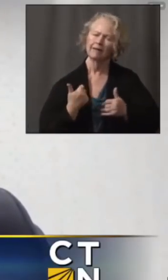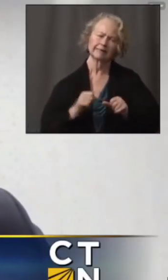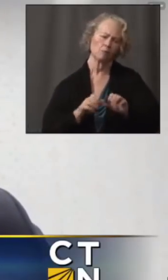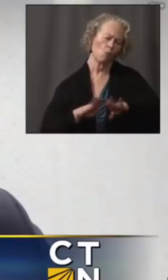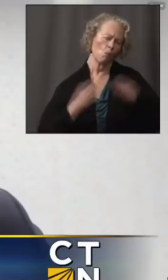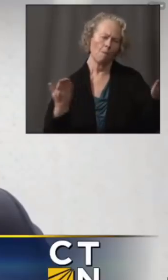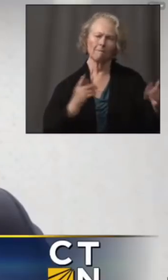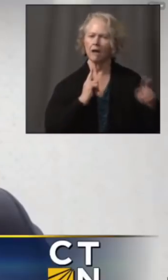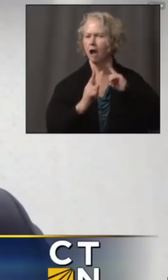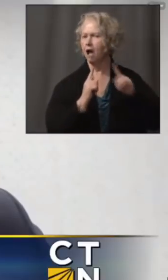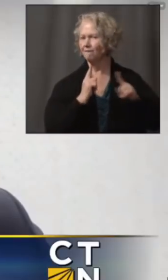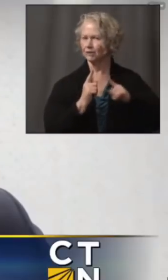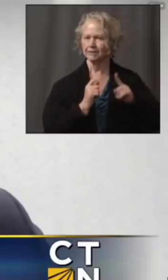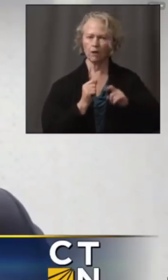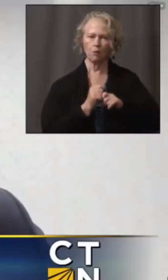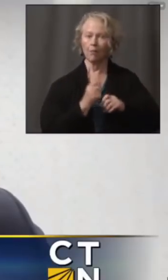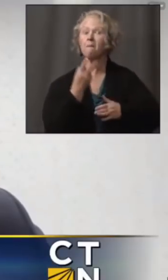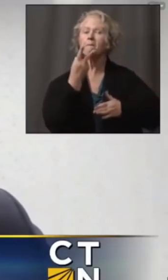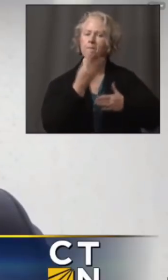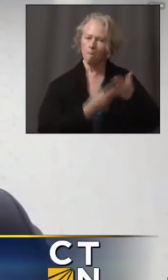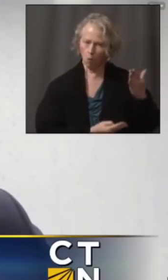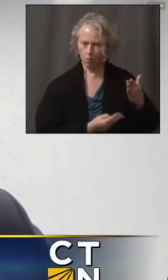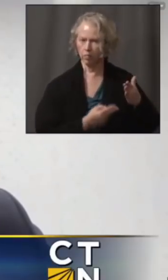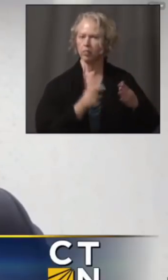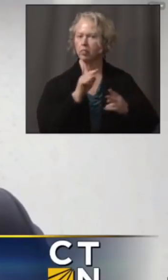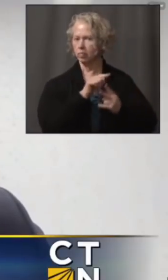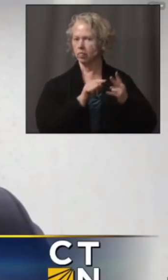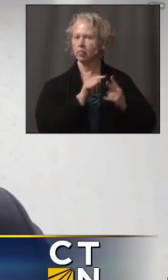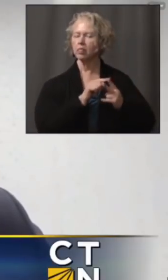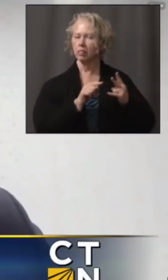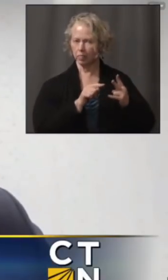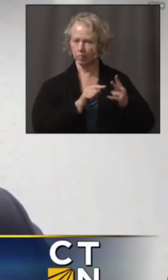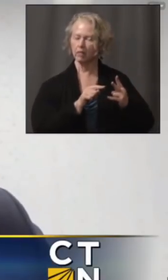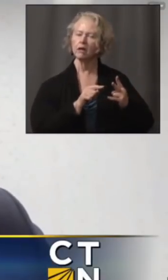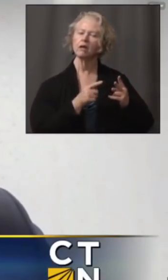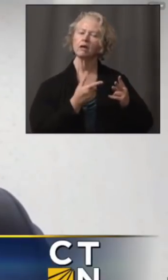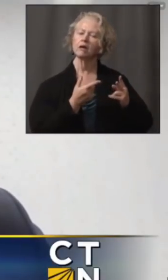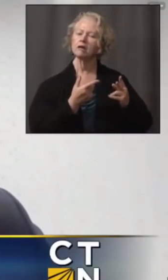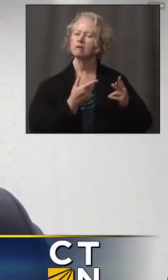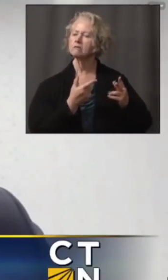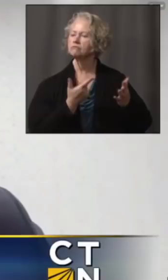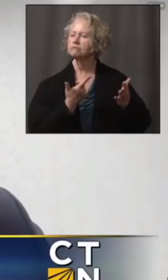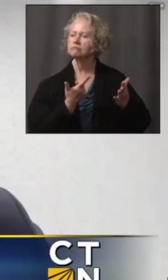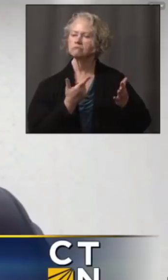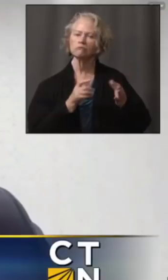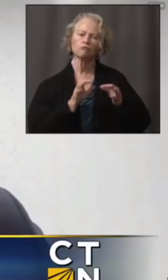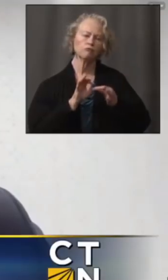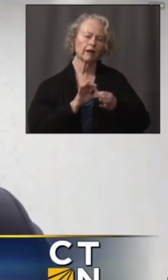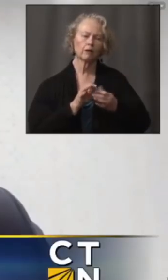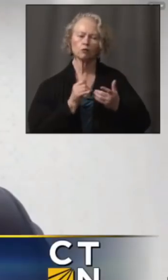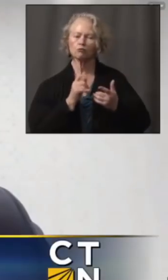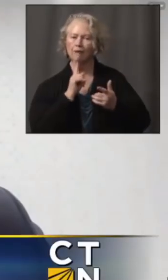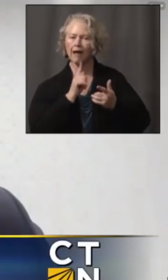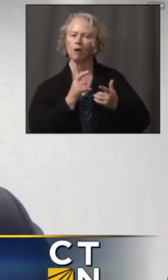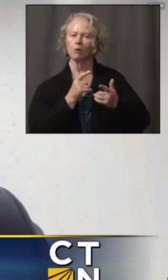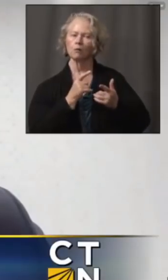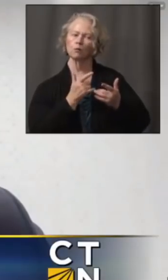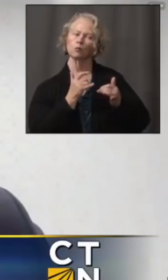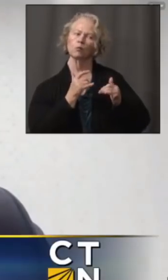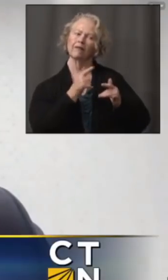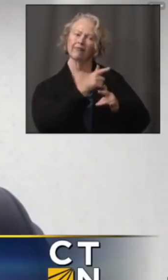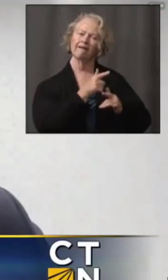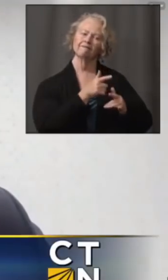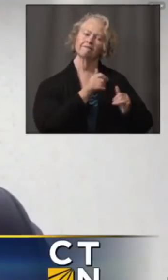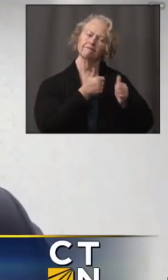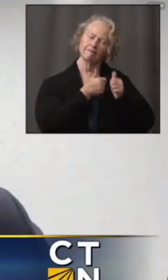with both of the tribes individually as it deals with being as much aligned with the state of